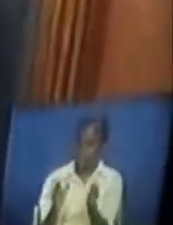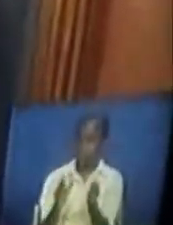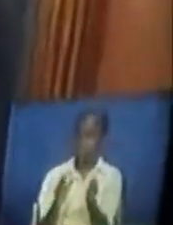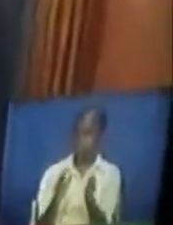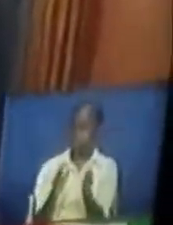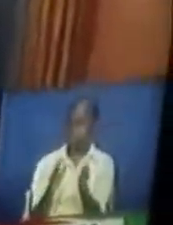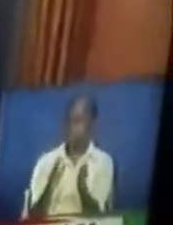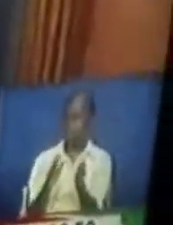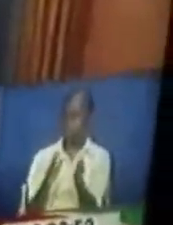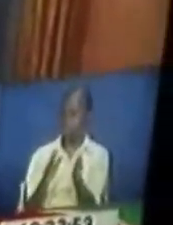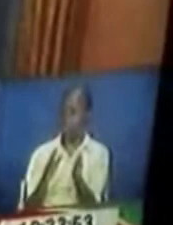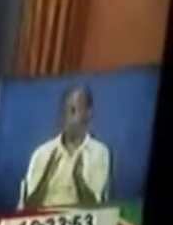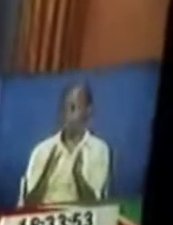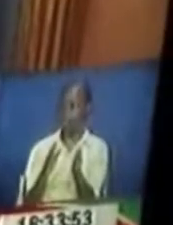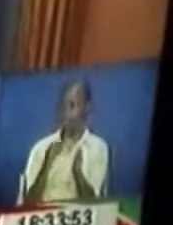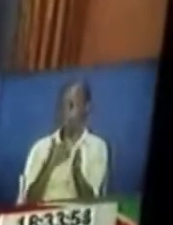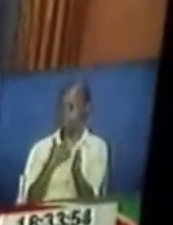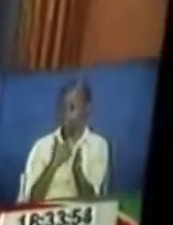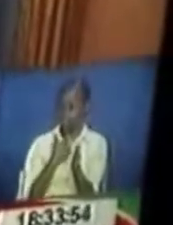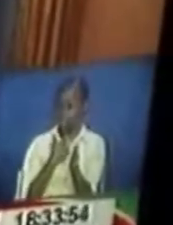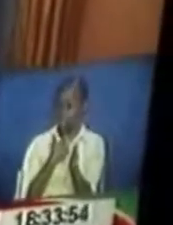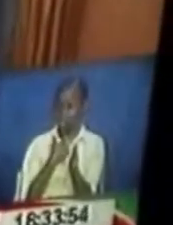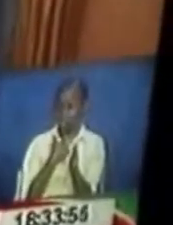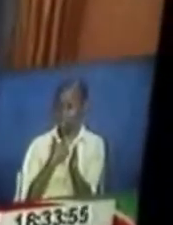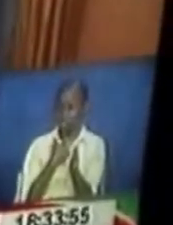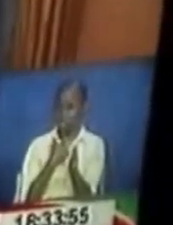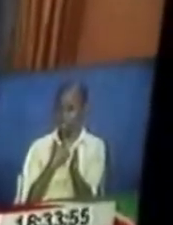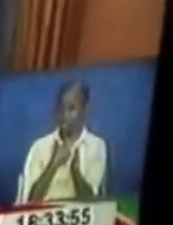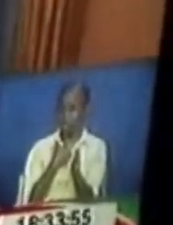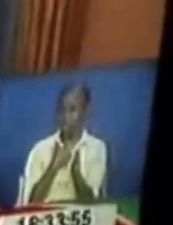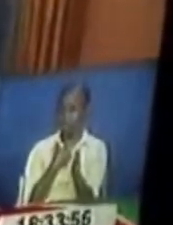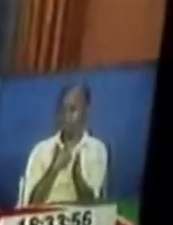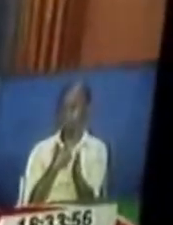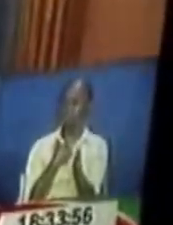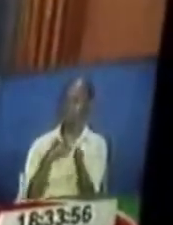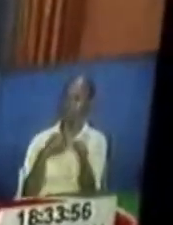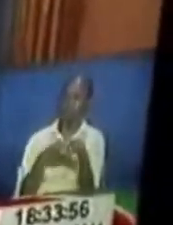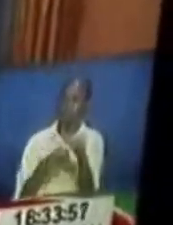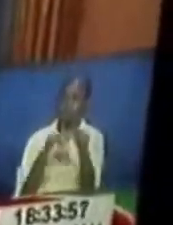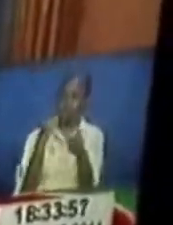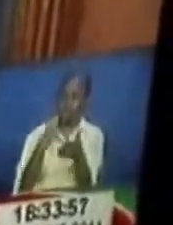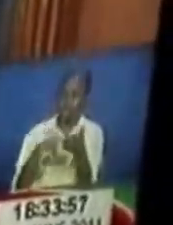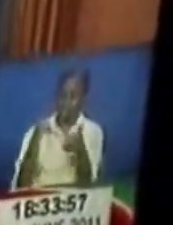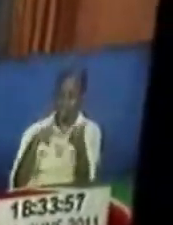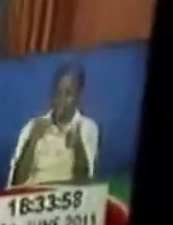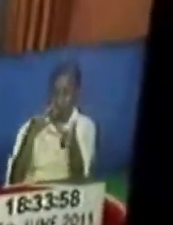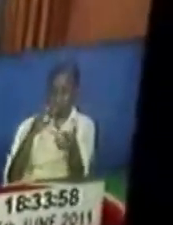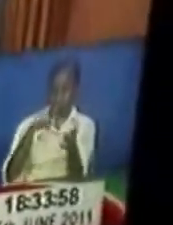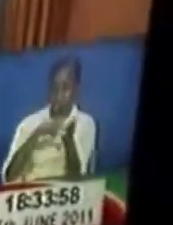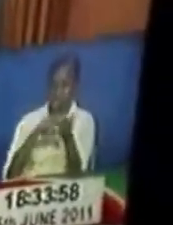without indeed having conformed to the right procedures of the standing orders themselves.